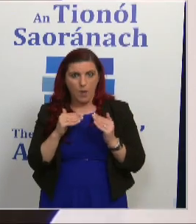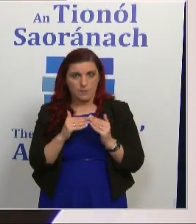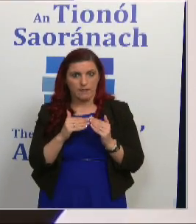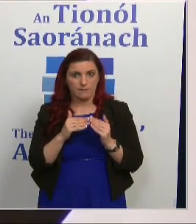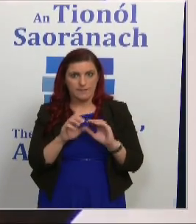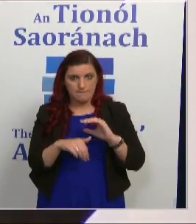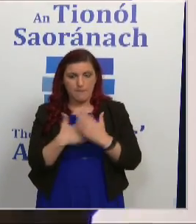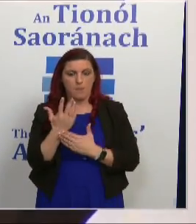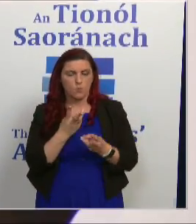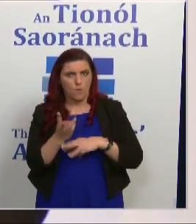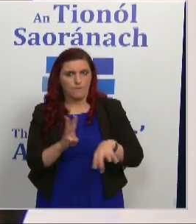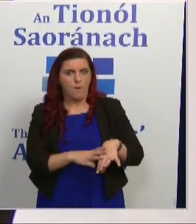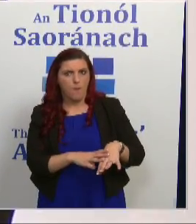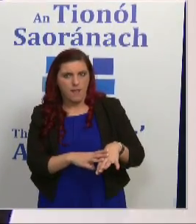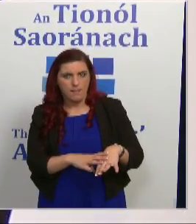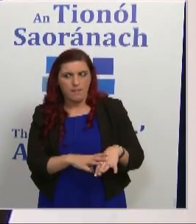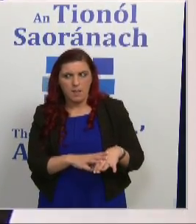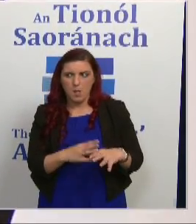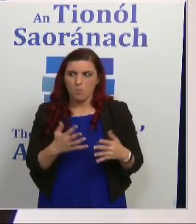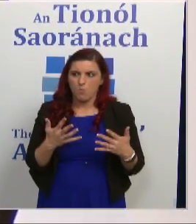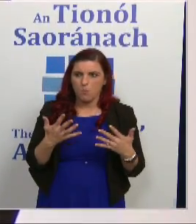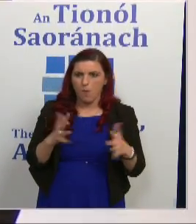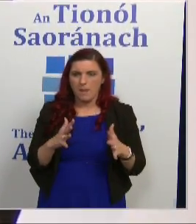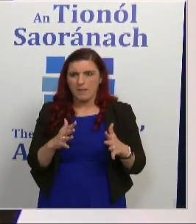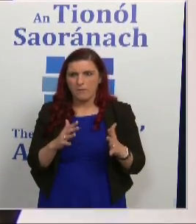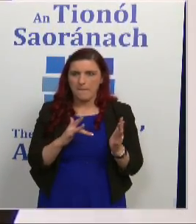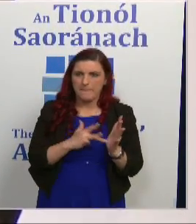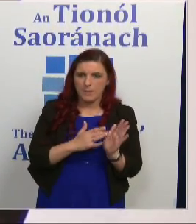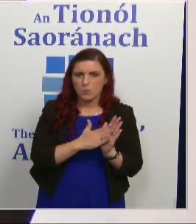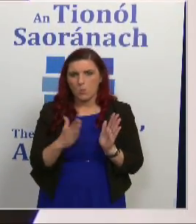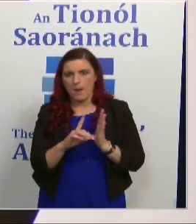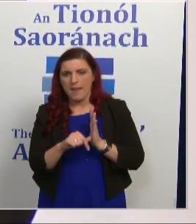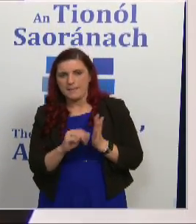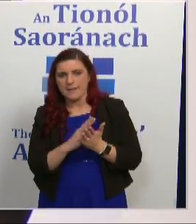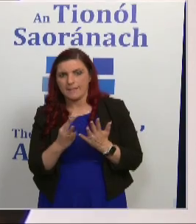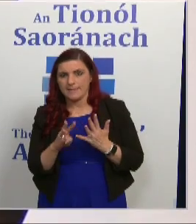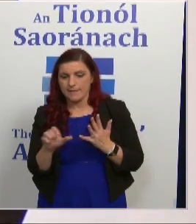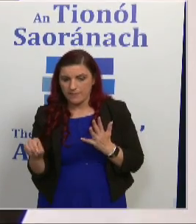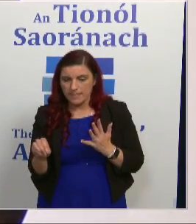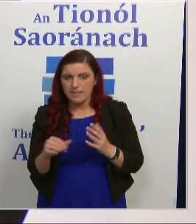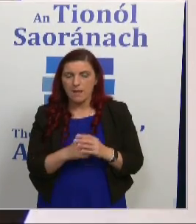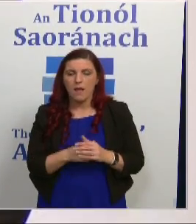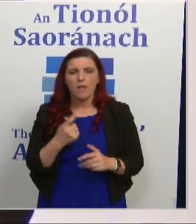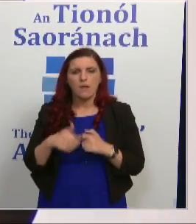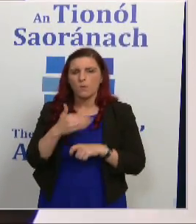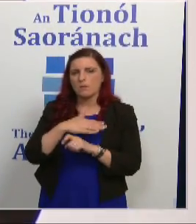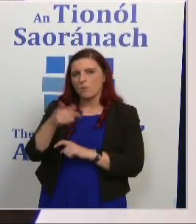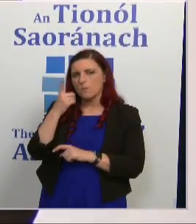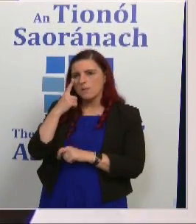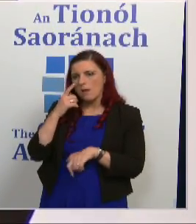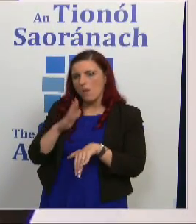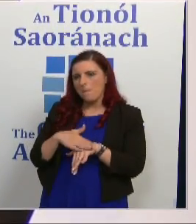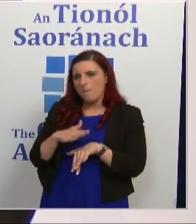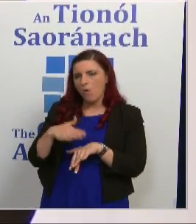housing development quite well, probably into the mid to late 1970s. We see the emergence of what planners